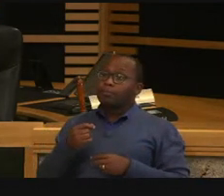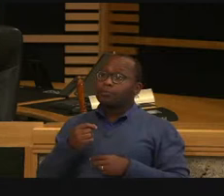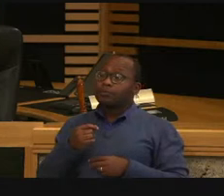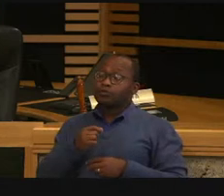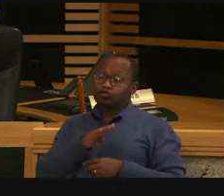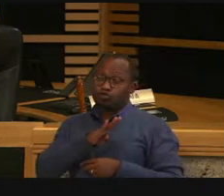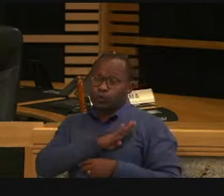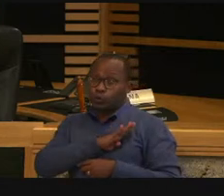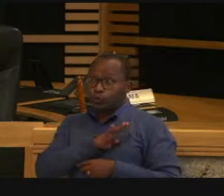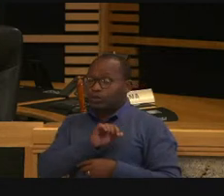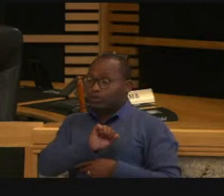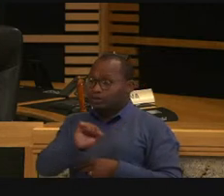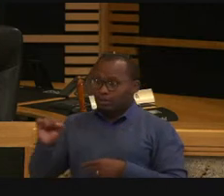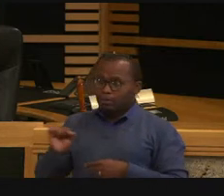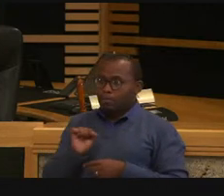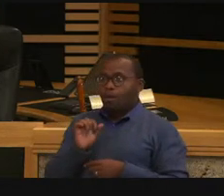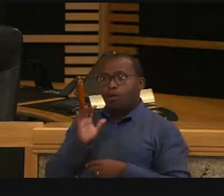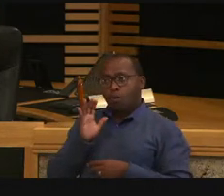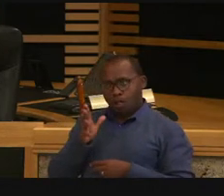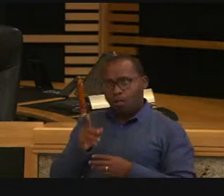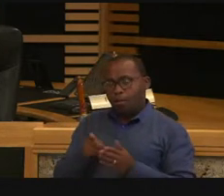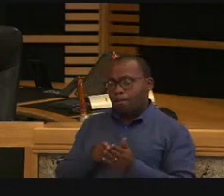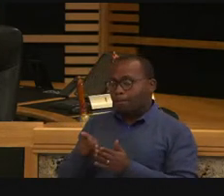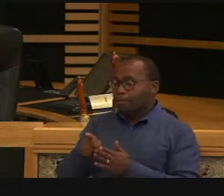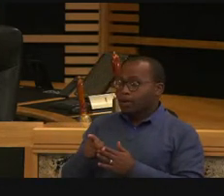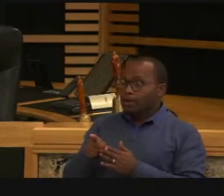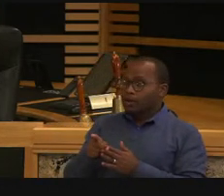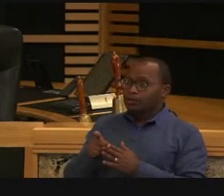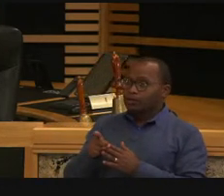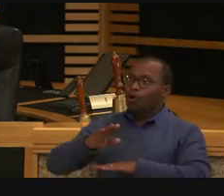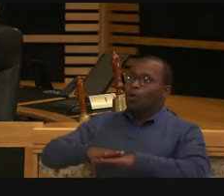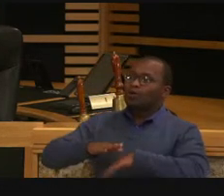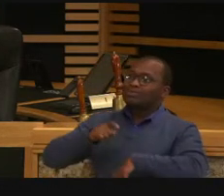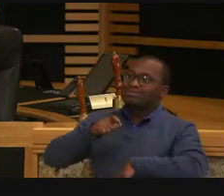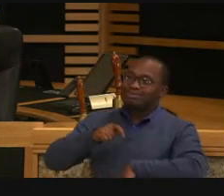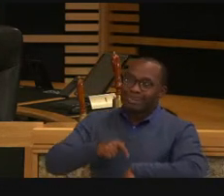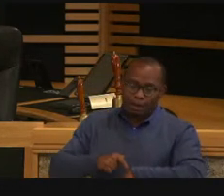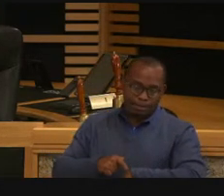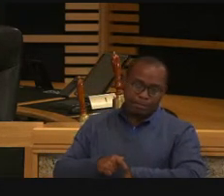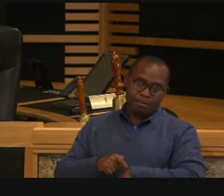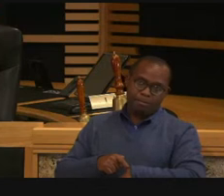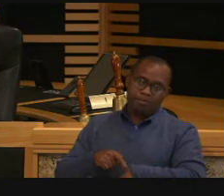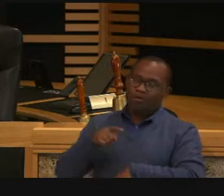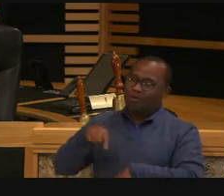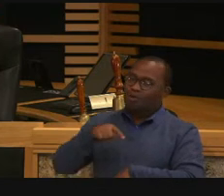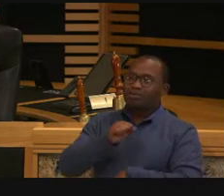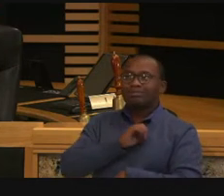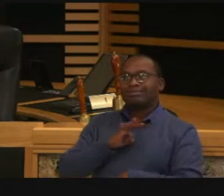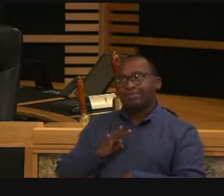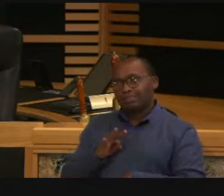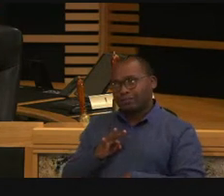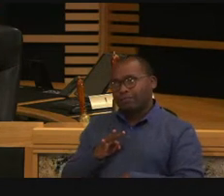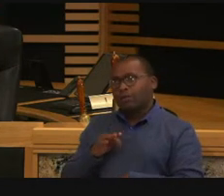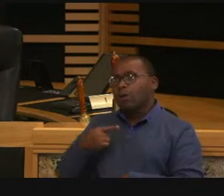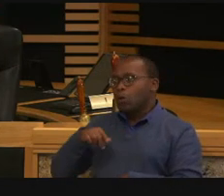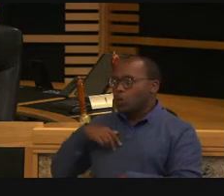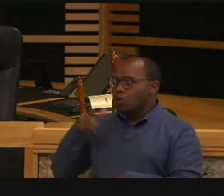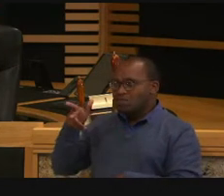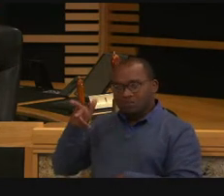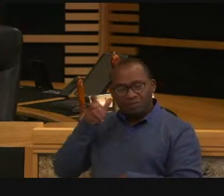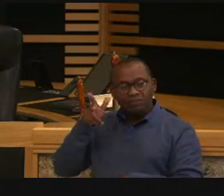to must be paid on time to all deserving officials. Sisivile isikhalo sakho,